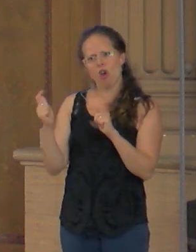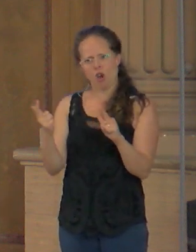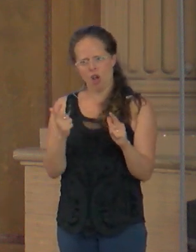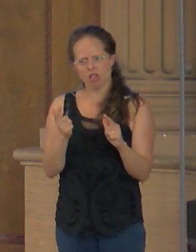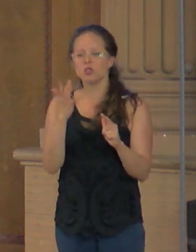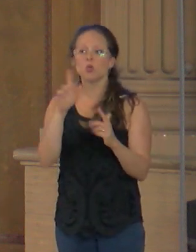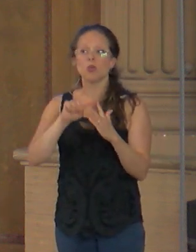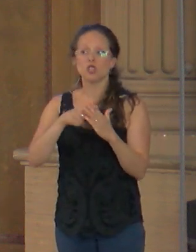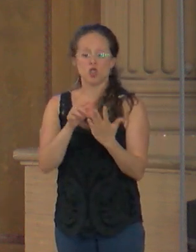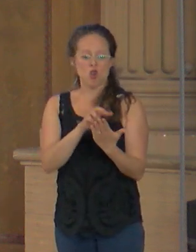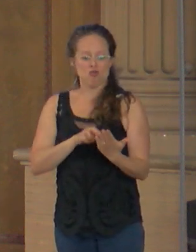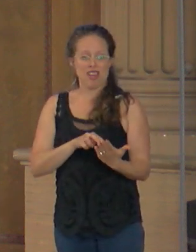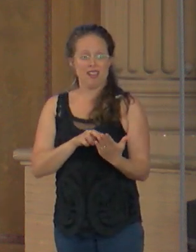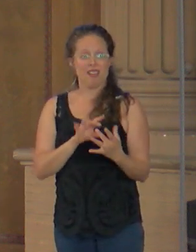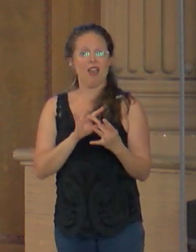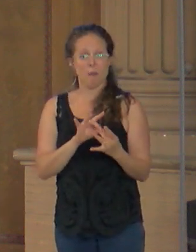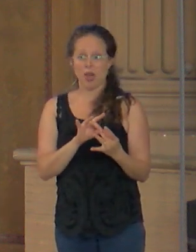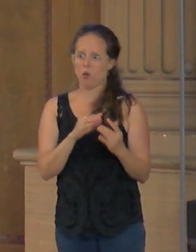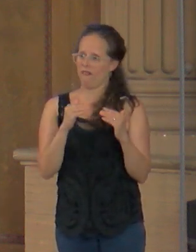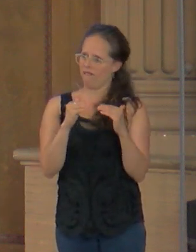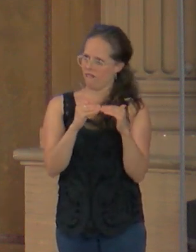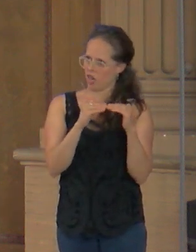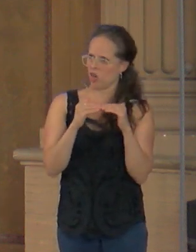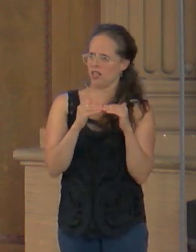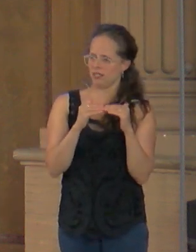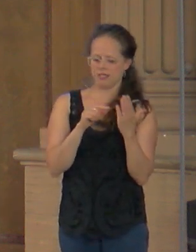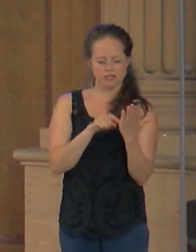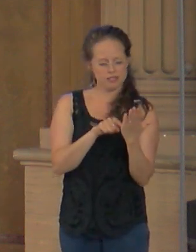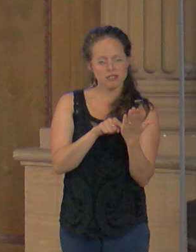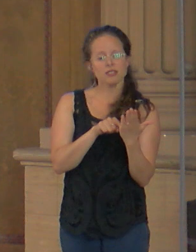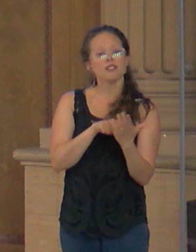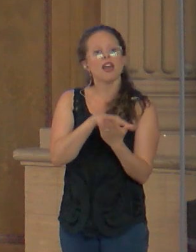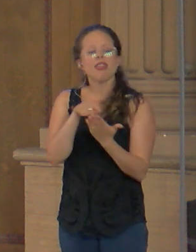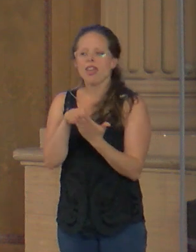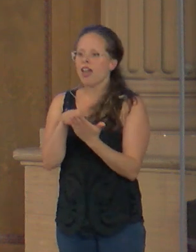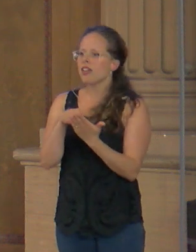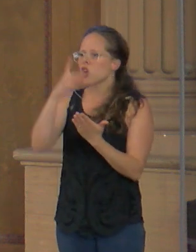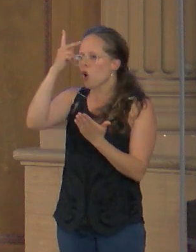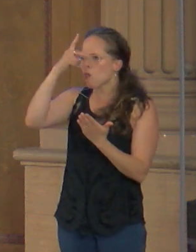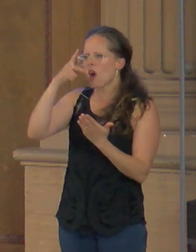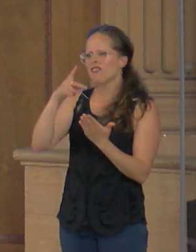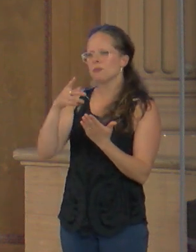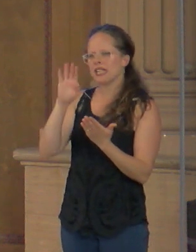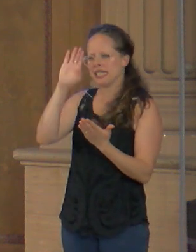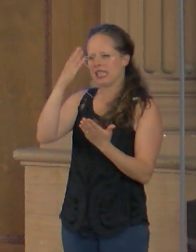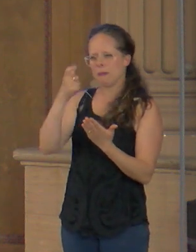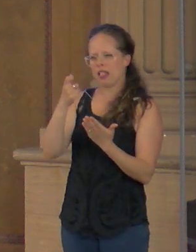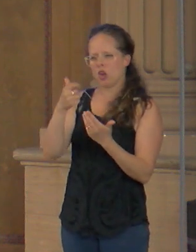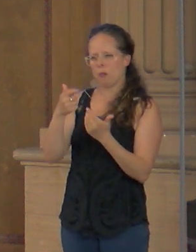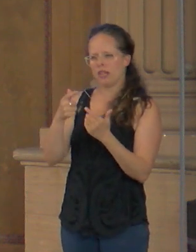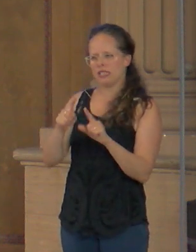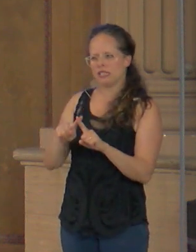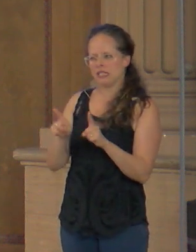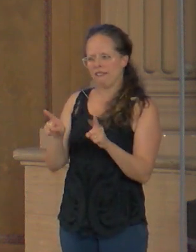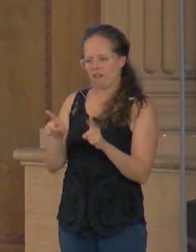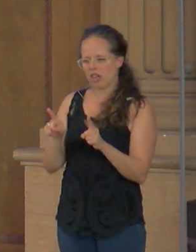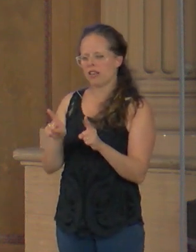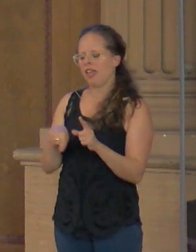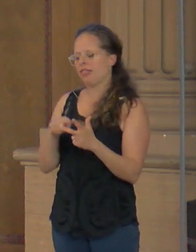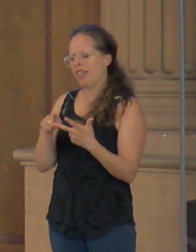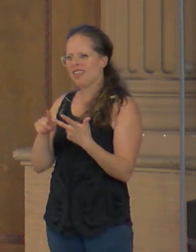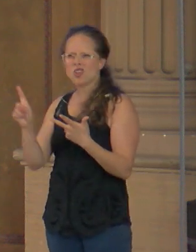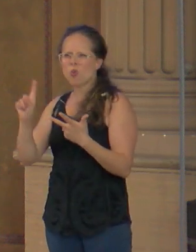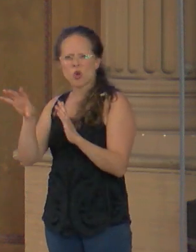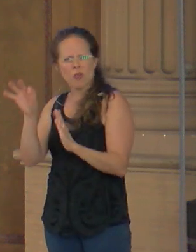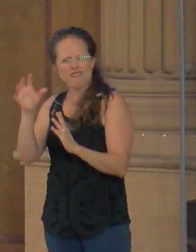fairness. Then we'll move on to talk about some of the Proverbs that seem to fall outside of that definition a little bit. And then we'll talk about where we get the